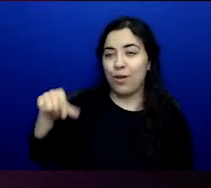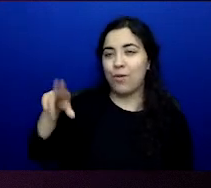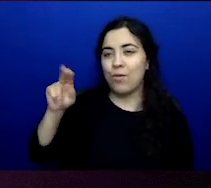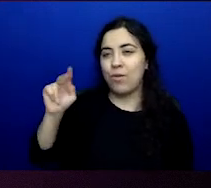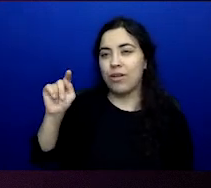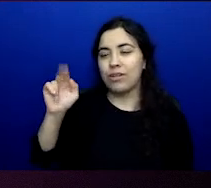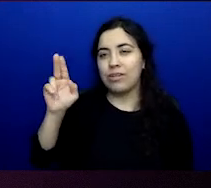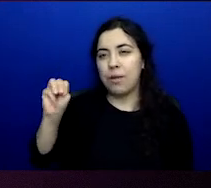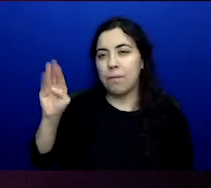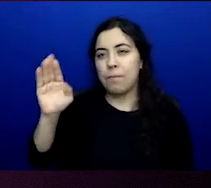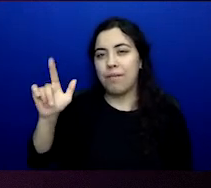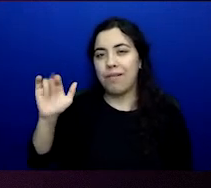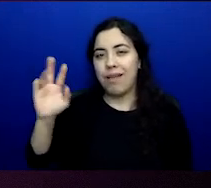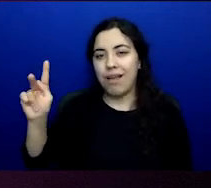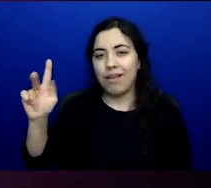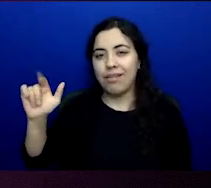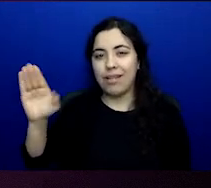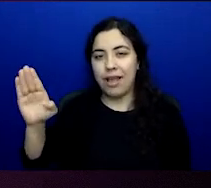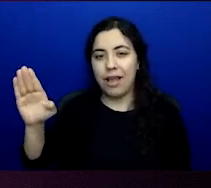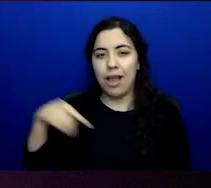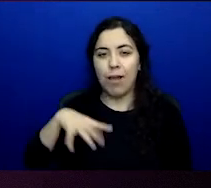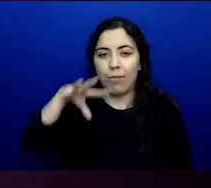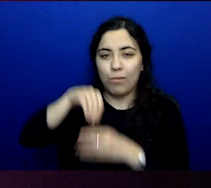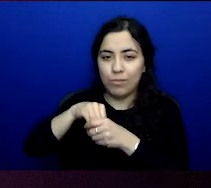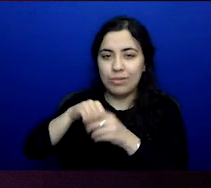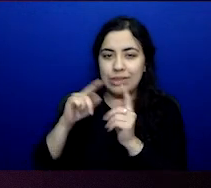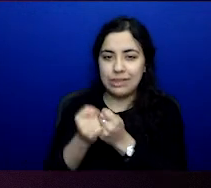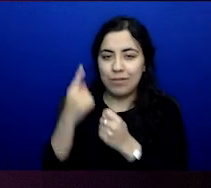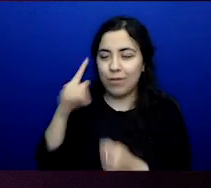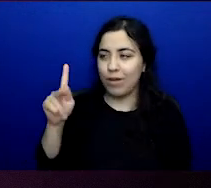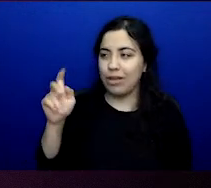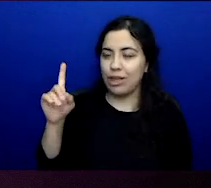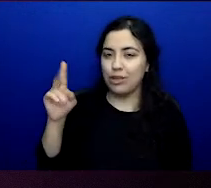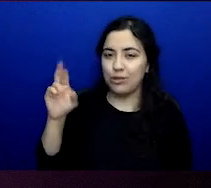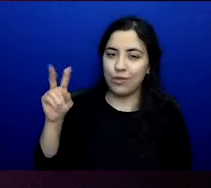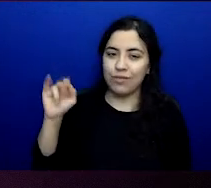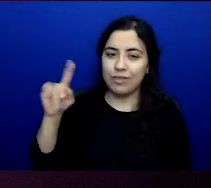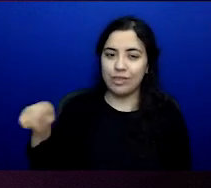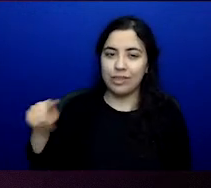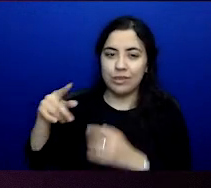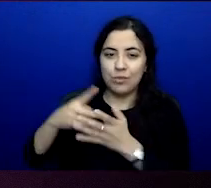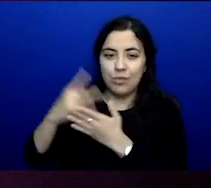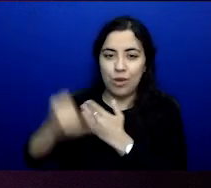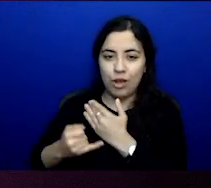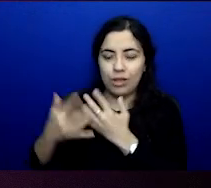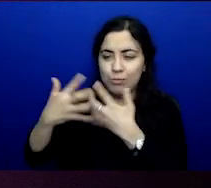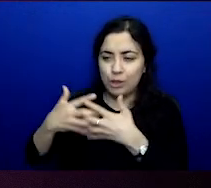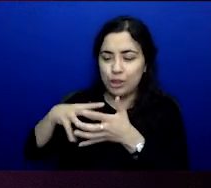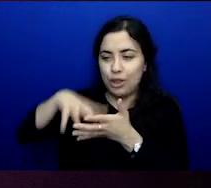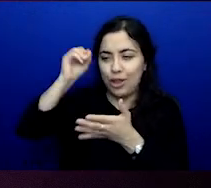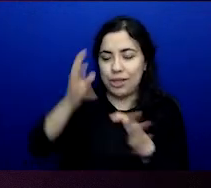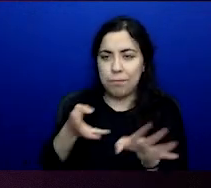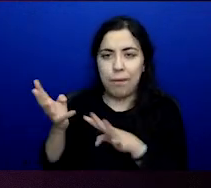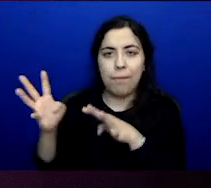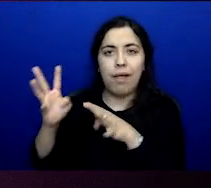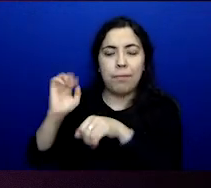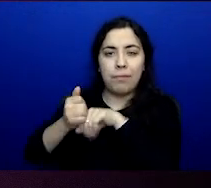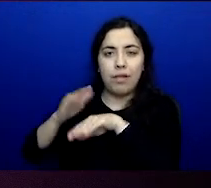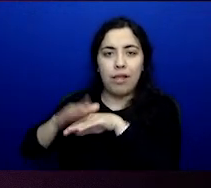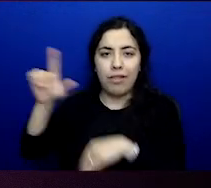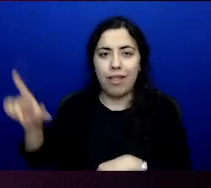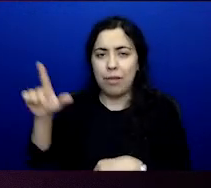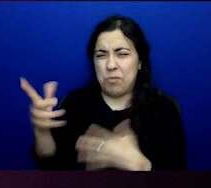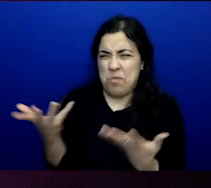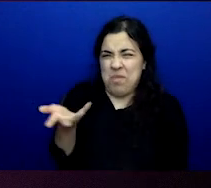core team for the Kedro-viz project, which is a tool to visualize machine learning pipelines that are built on the library. Well, I mean, what the